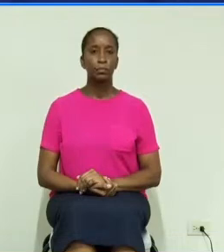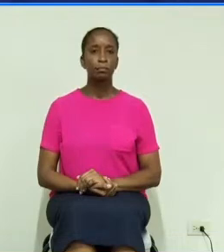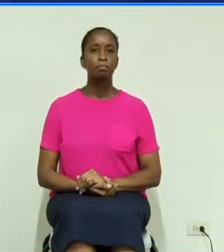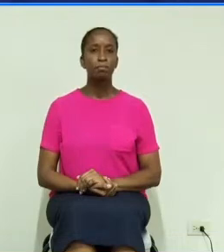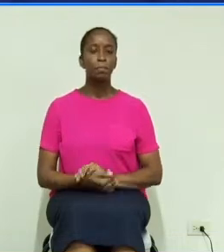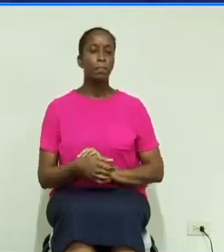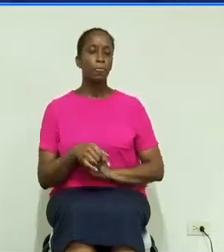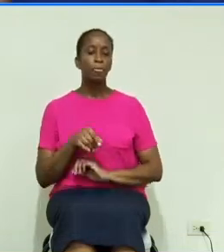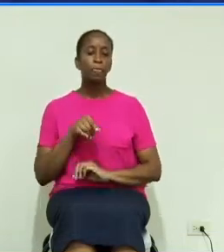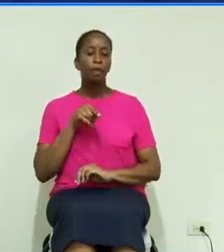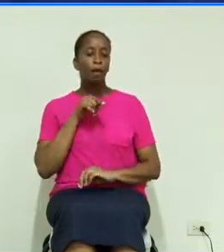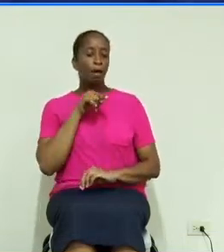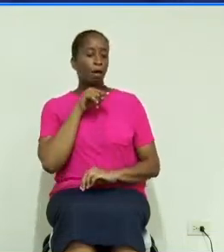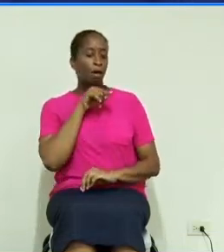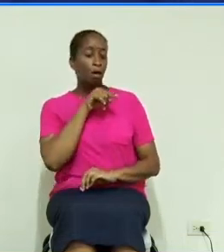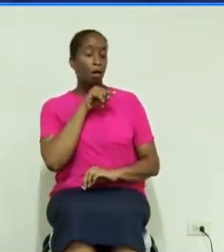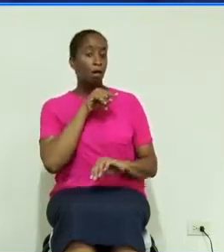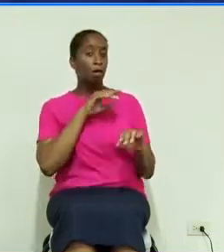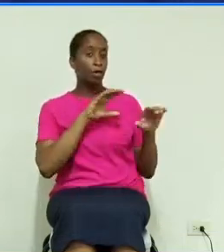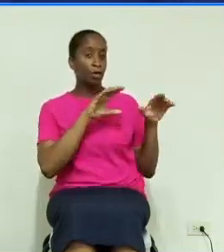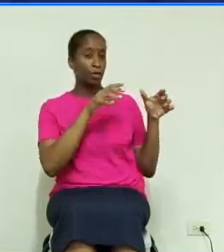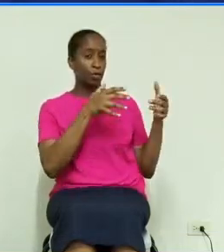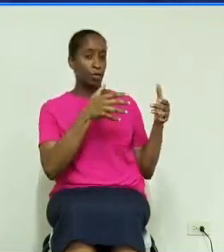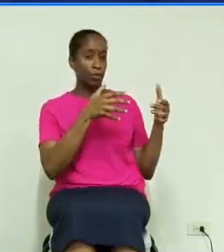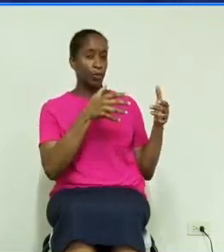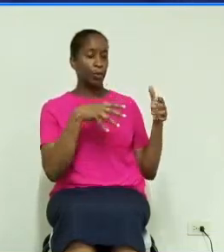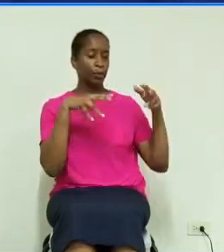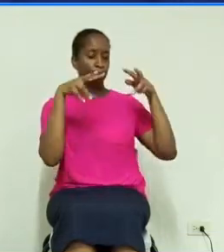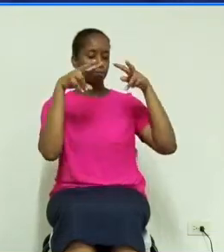the body that collects statistics in relation to